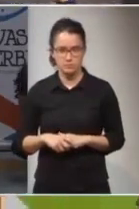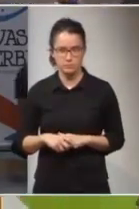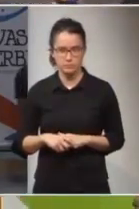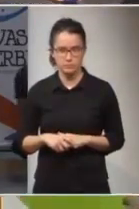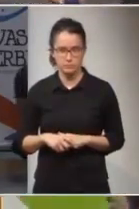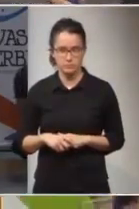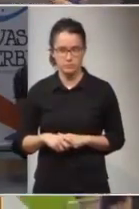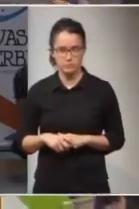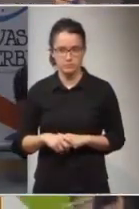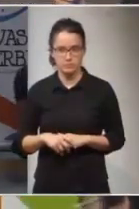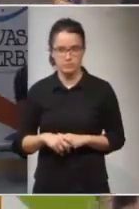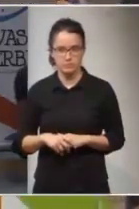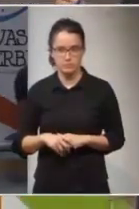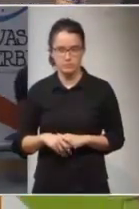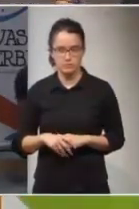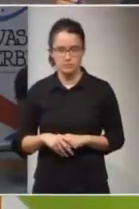But here it works.